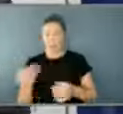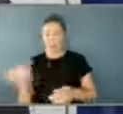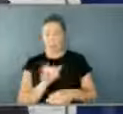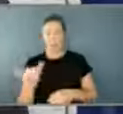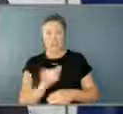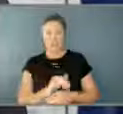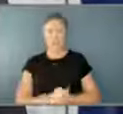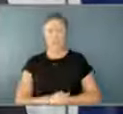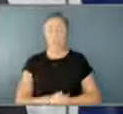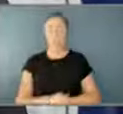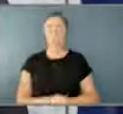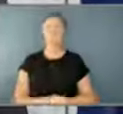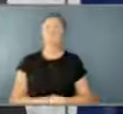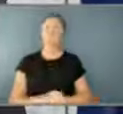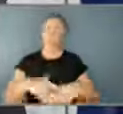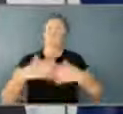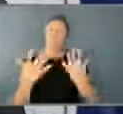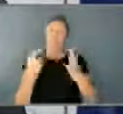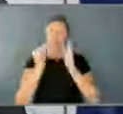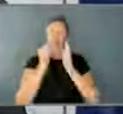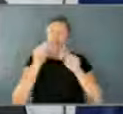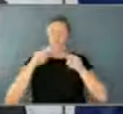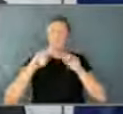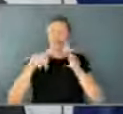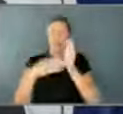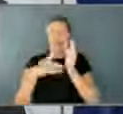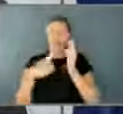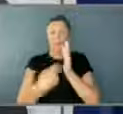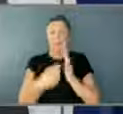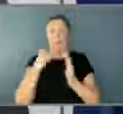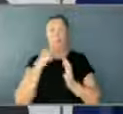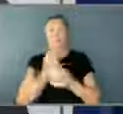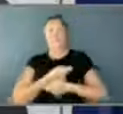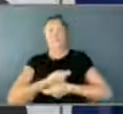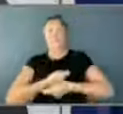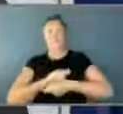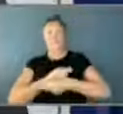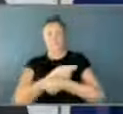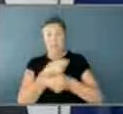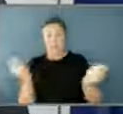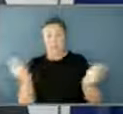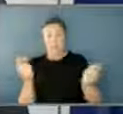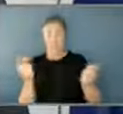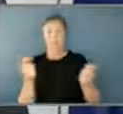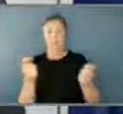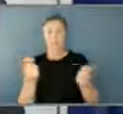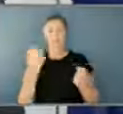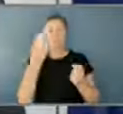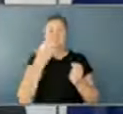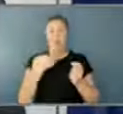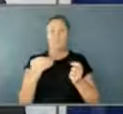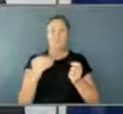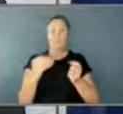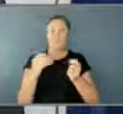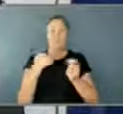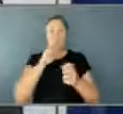the Pfizer vaccines will be distributed via dedicated state and territory run Pfizer hubs, and they will